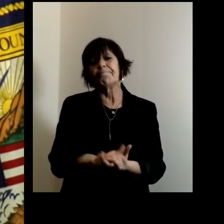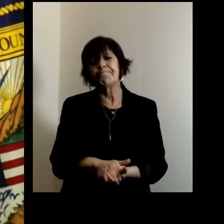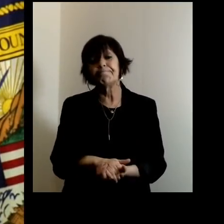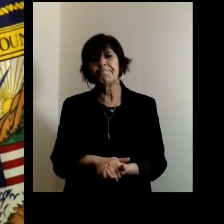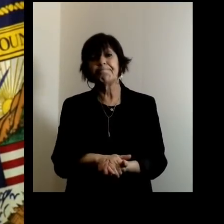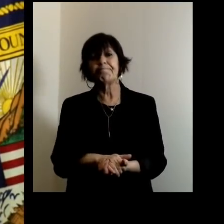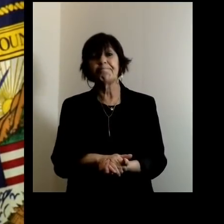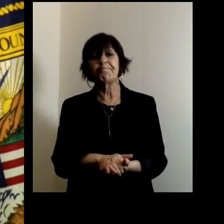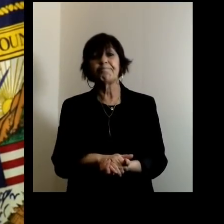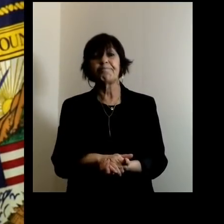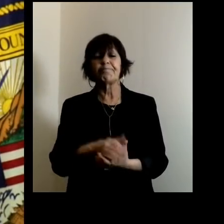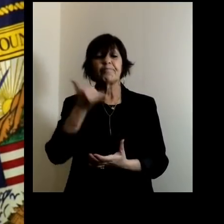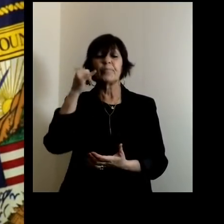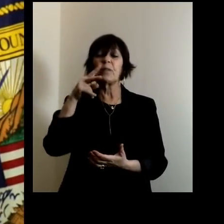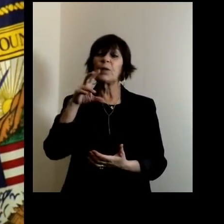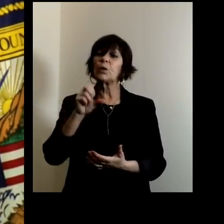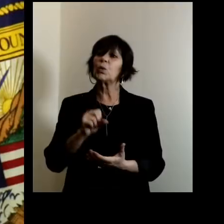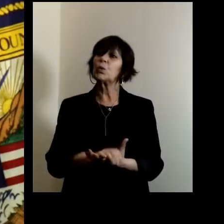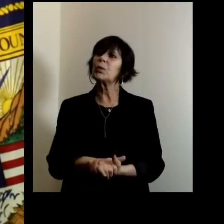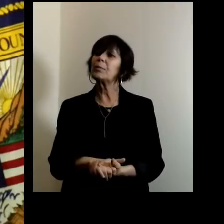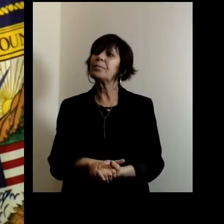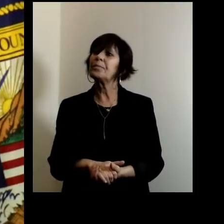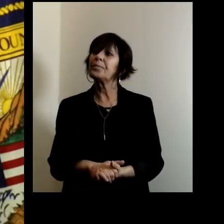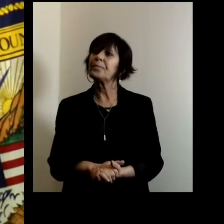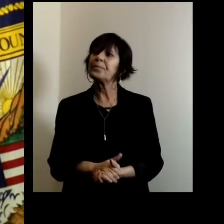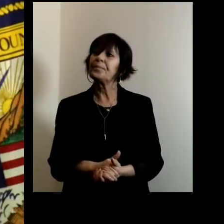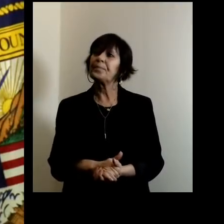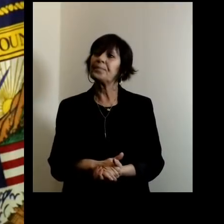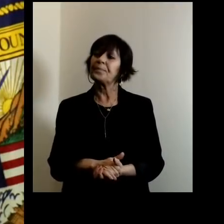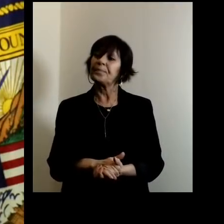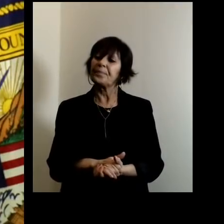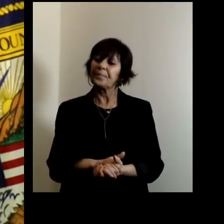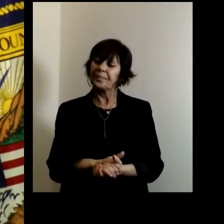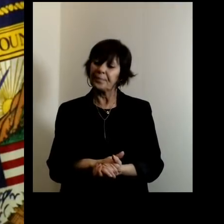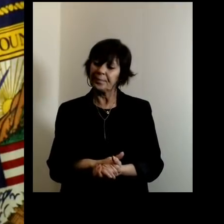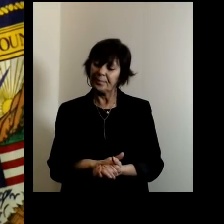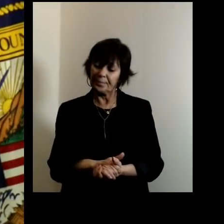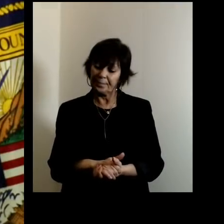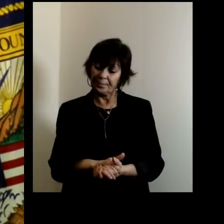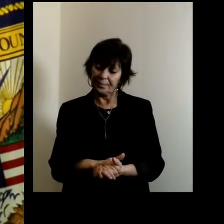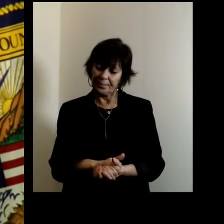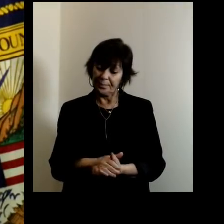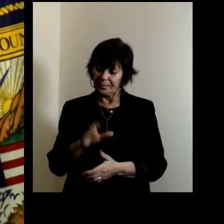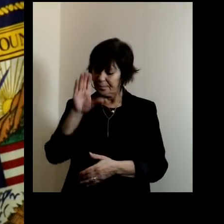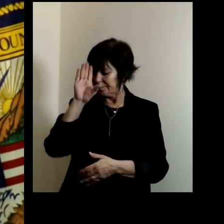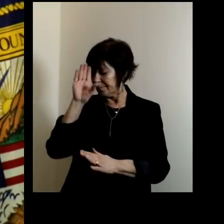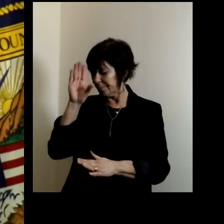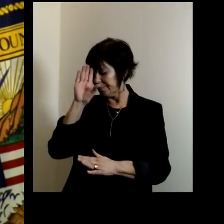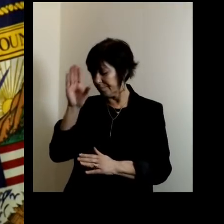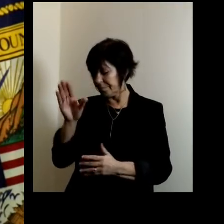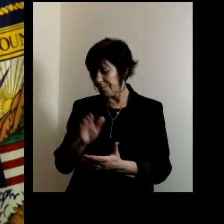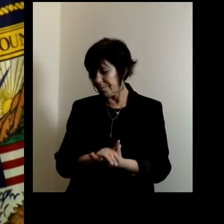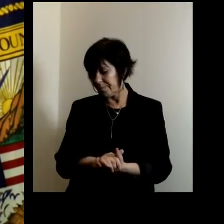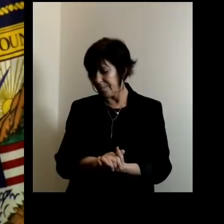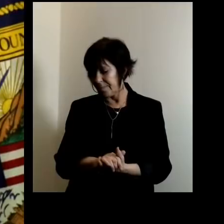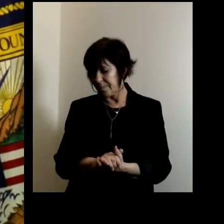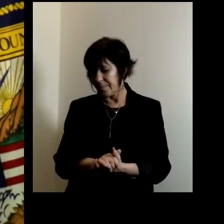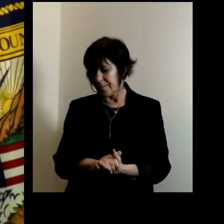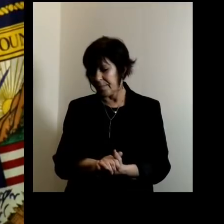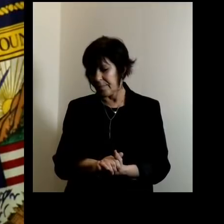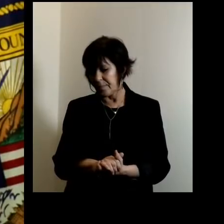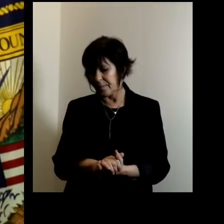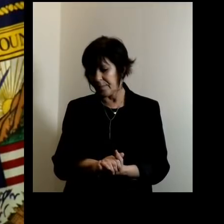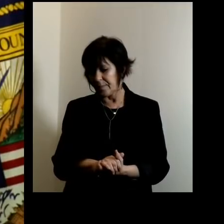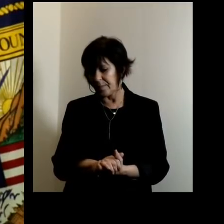opportunity. The Buffalo News, Sandra Tan, Aaron Bessaker. Hi, Mark. In regard to